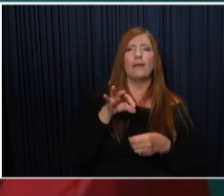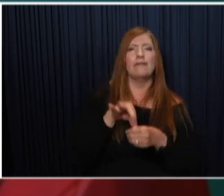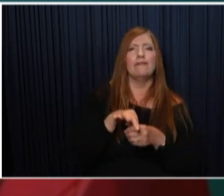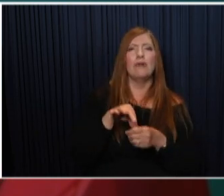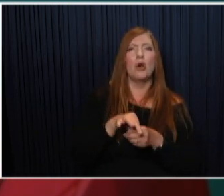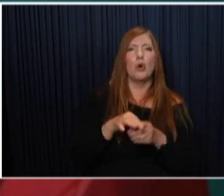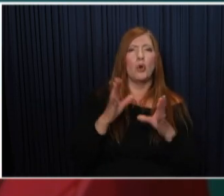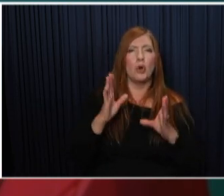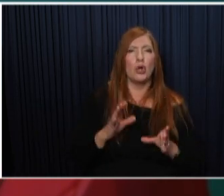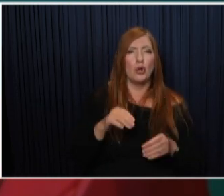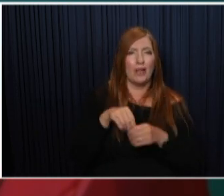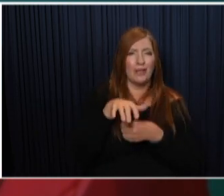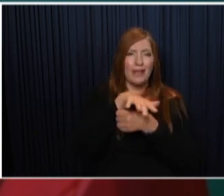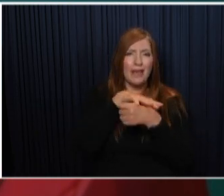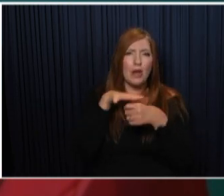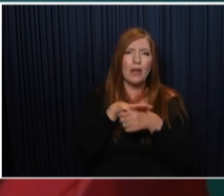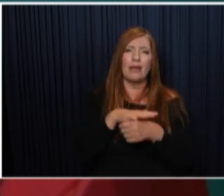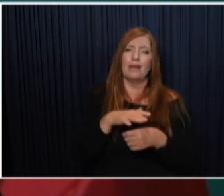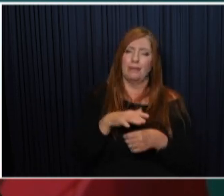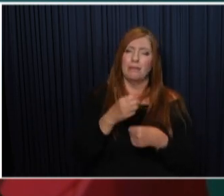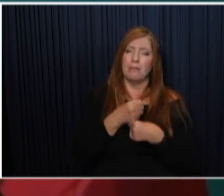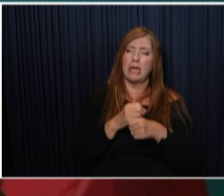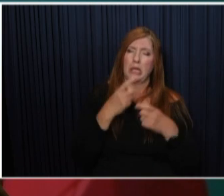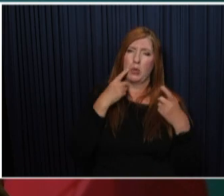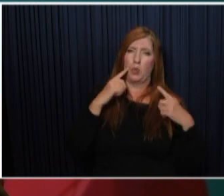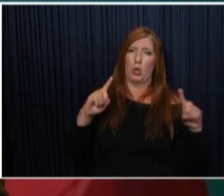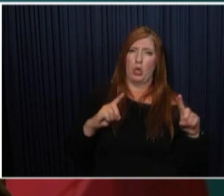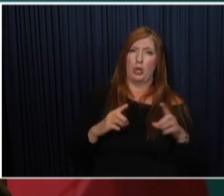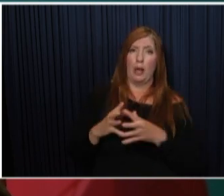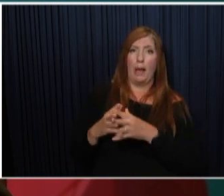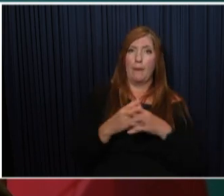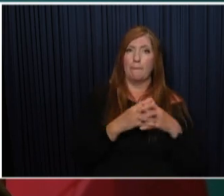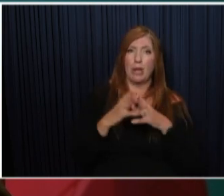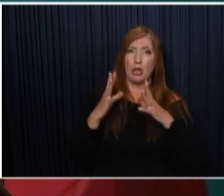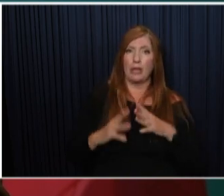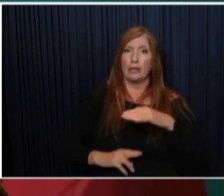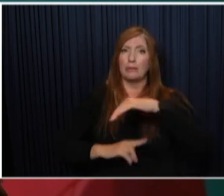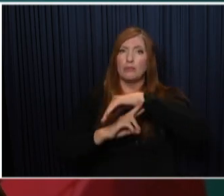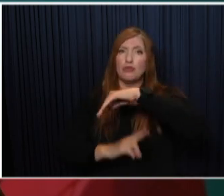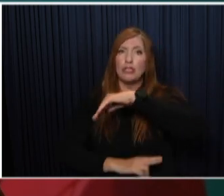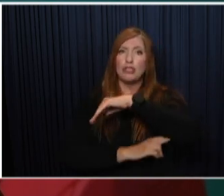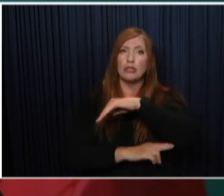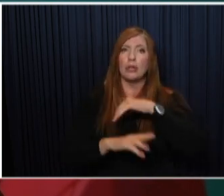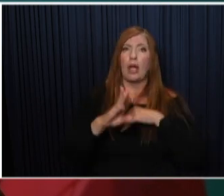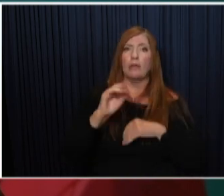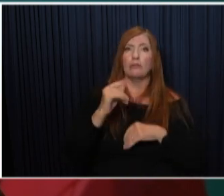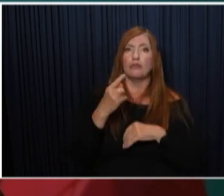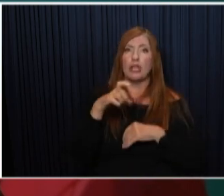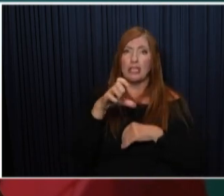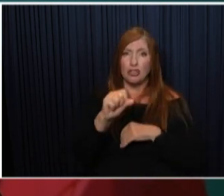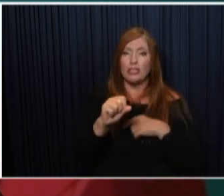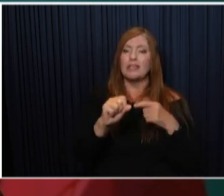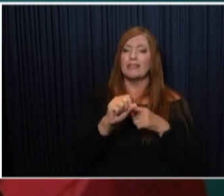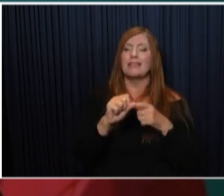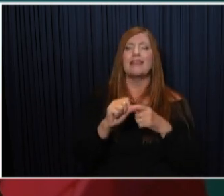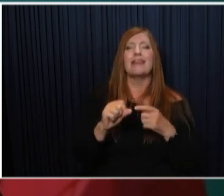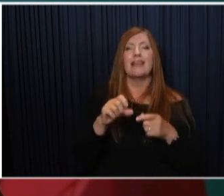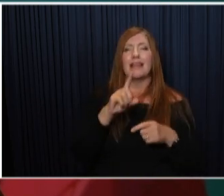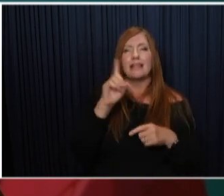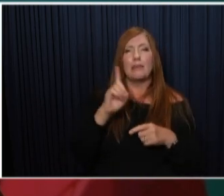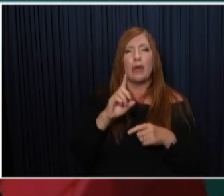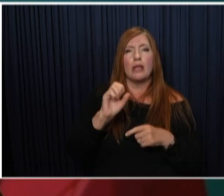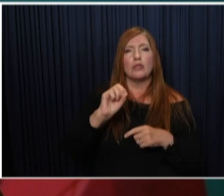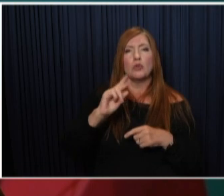constituents and just make it work. American Bridge is a Democratic super PAC. They said that